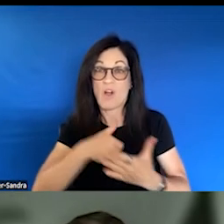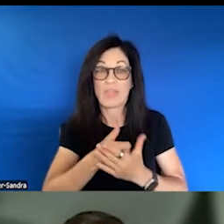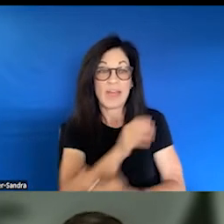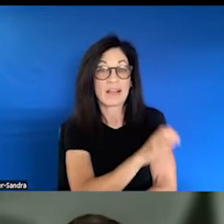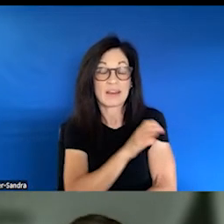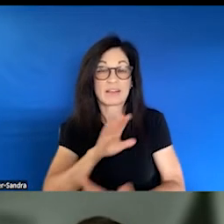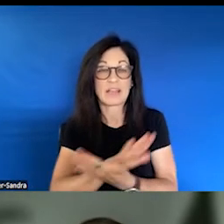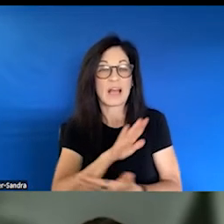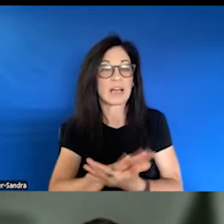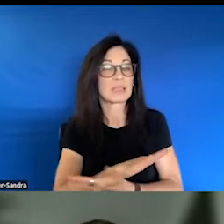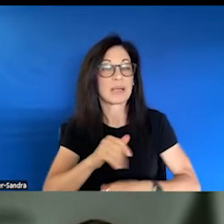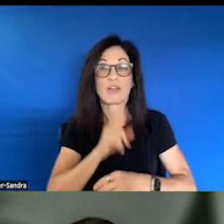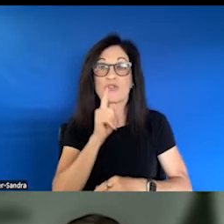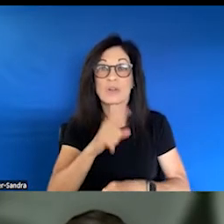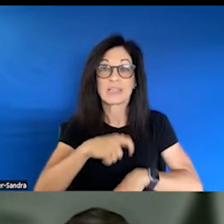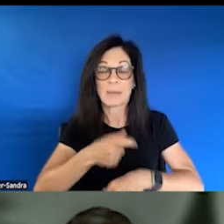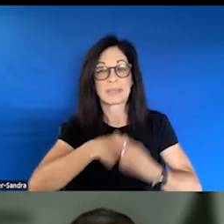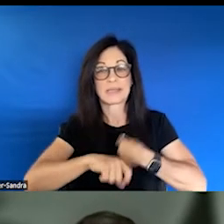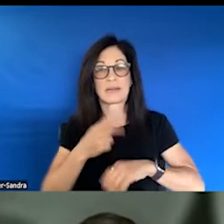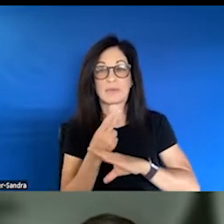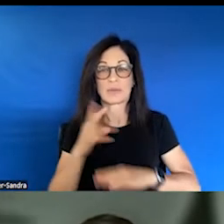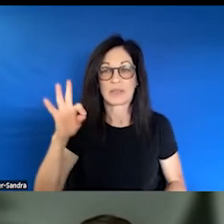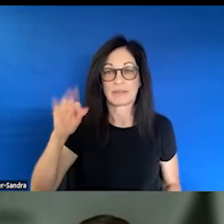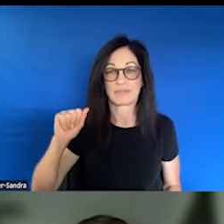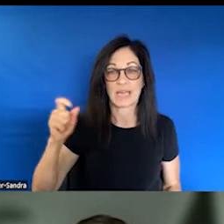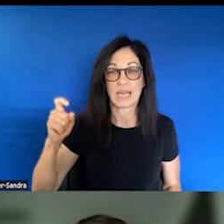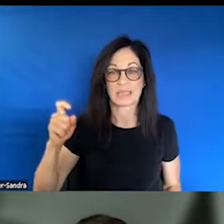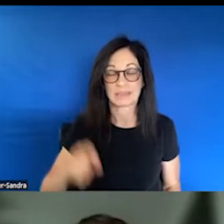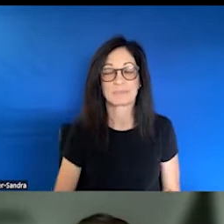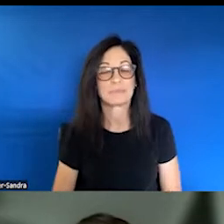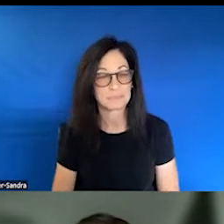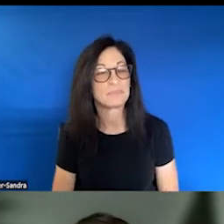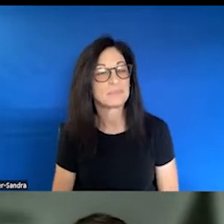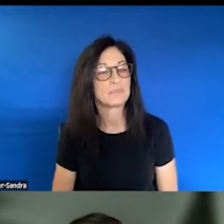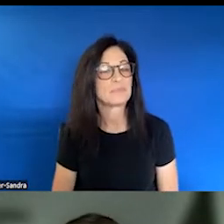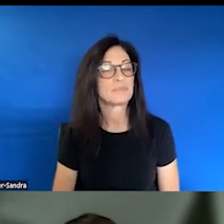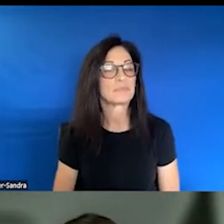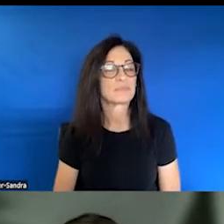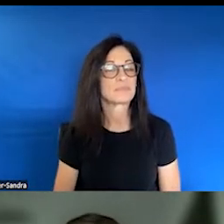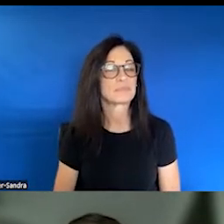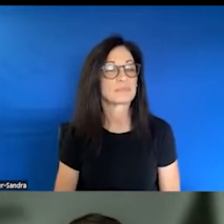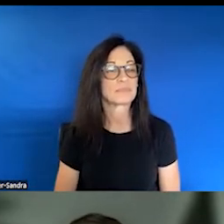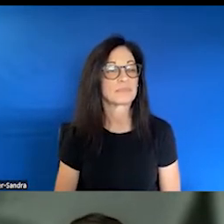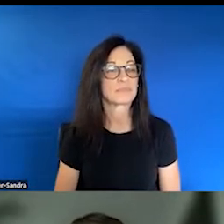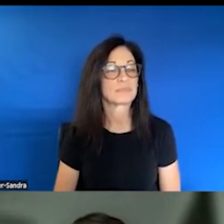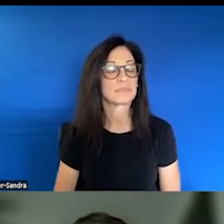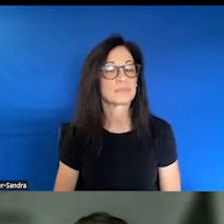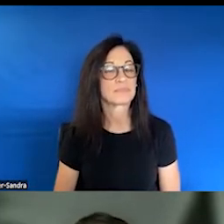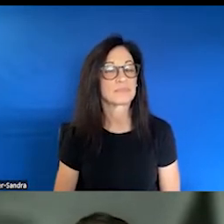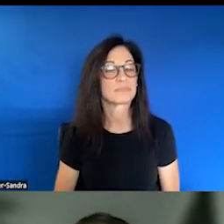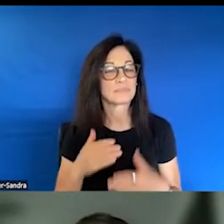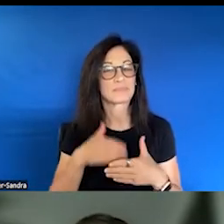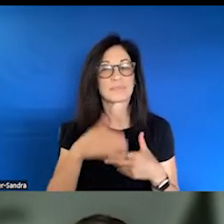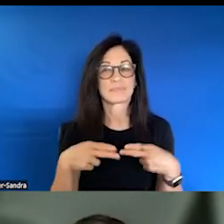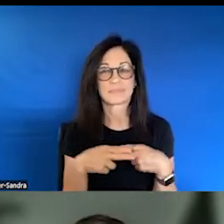rather than using fax. Yes. Mm-hmm. Great. We can go to the next slide.